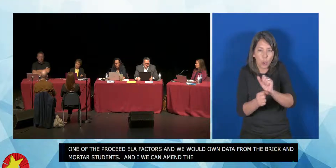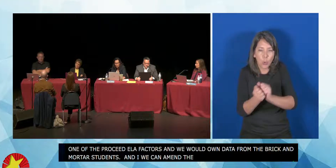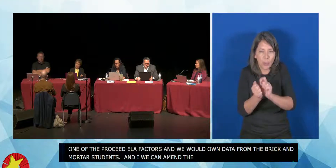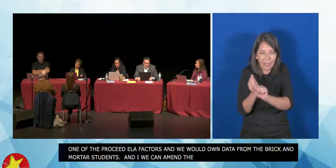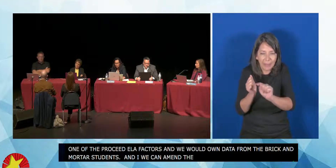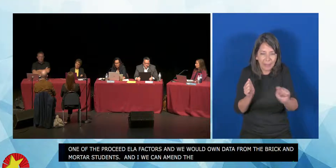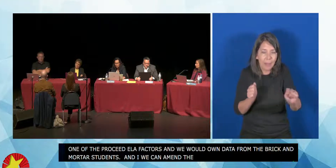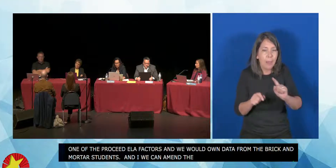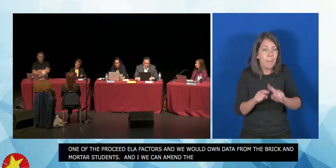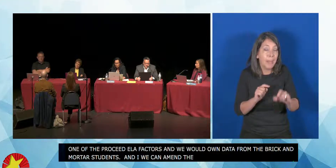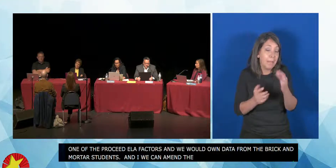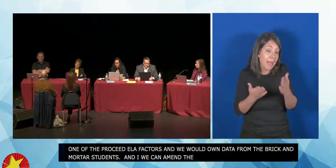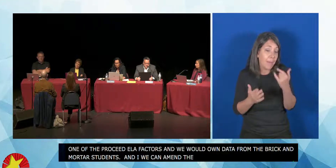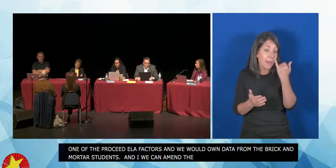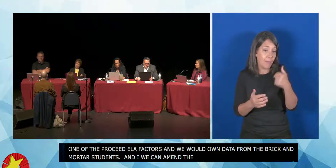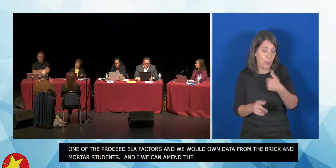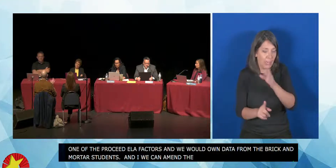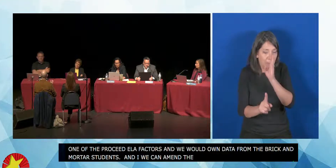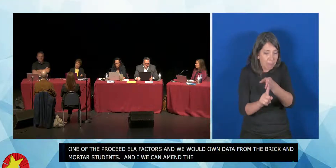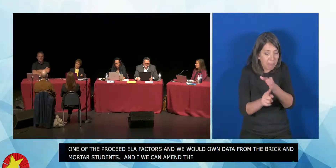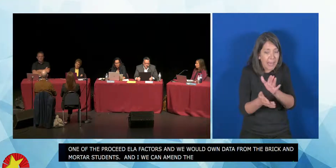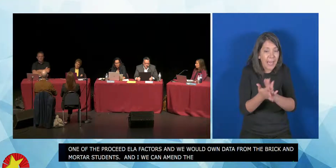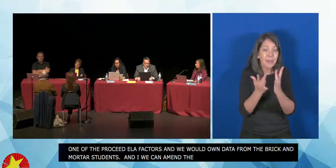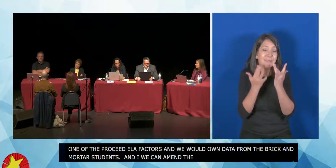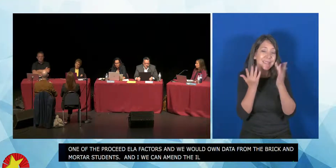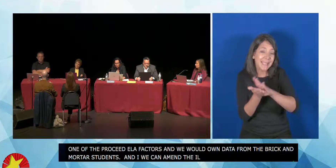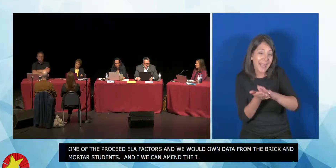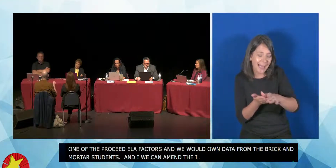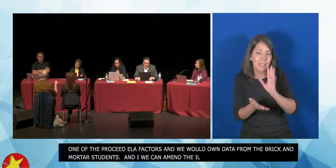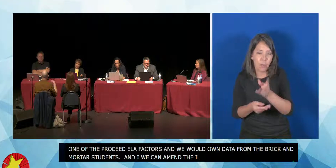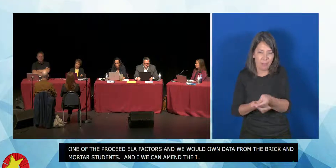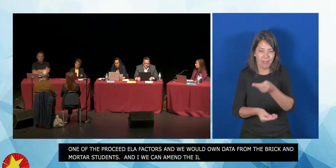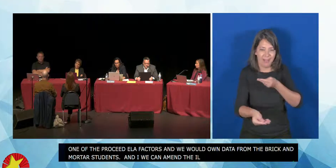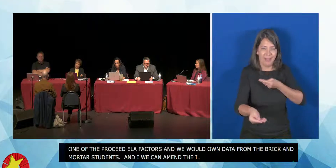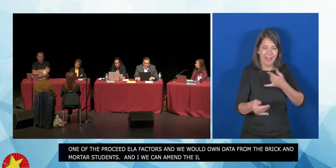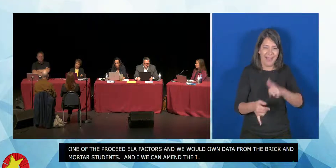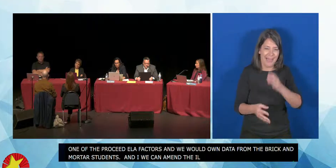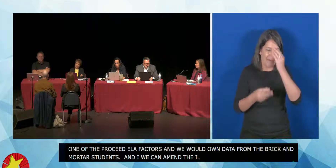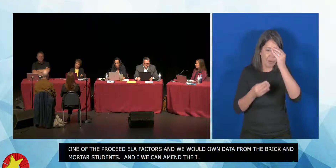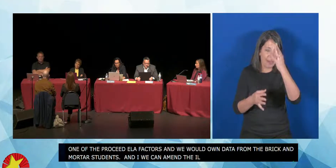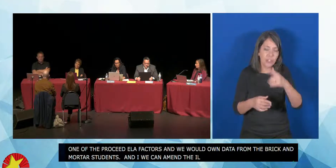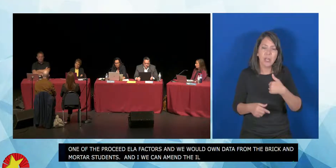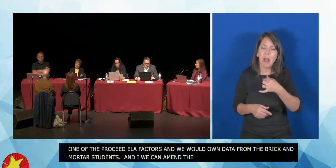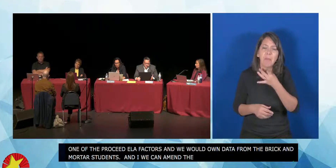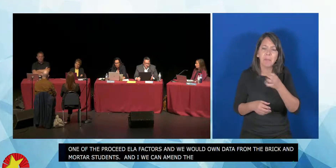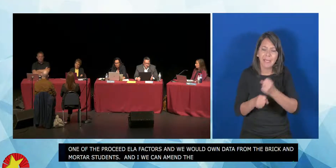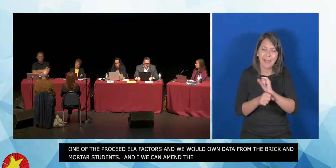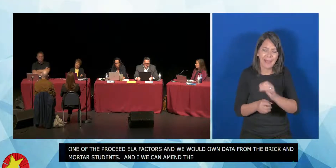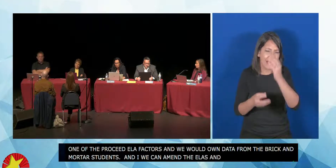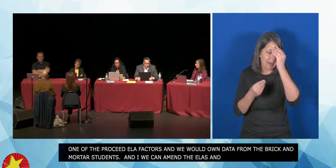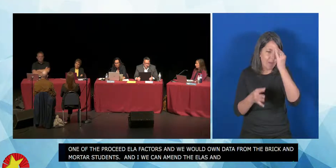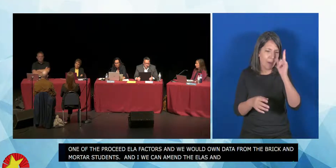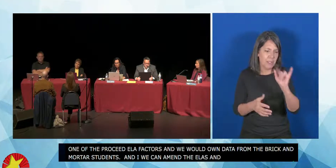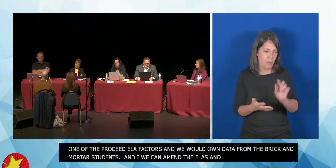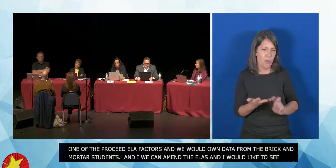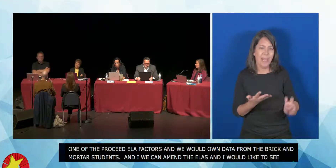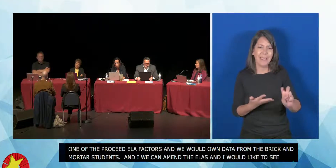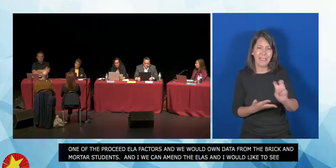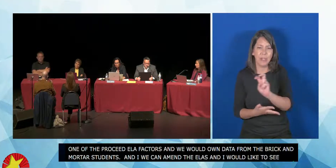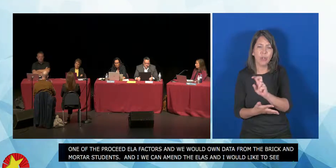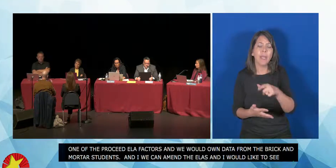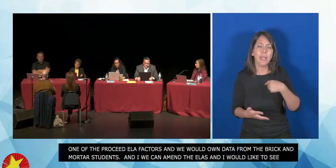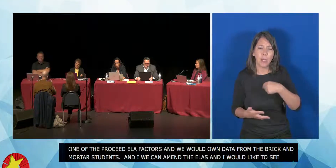if we ask nicely, hopefully they can give it to us in most places, because I would like to see that data in the itinerant. Again, we saw it several years ago